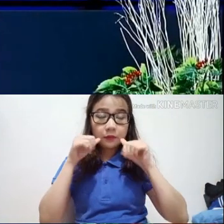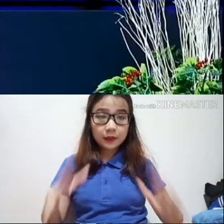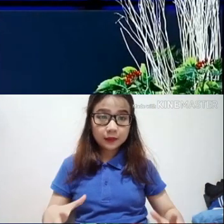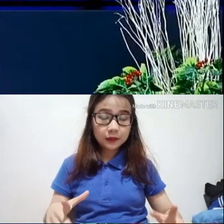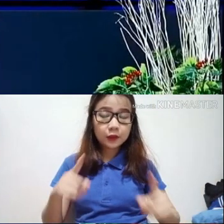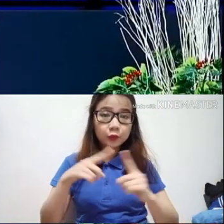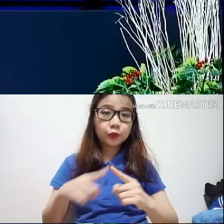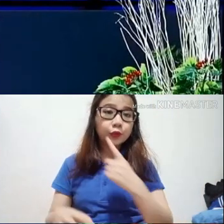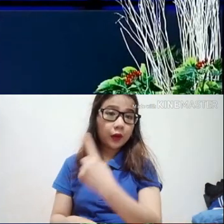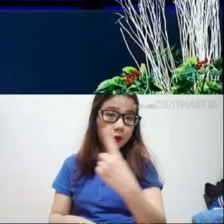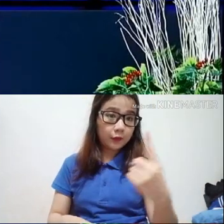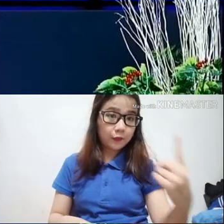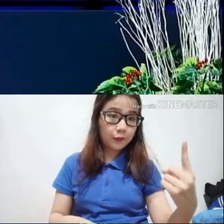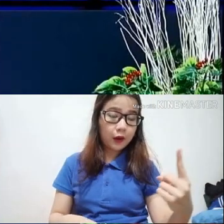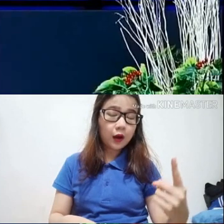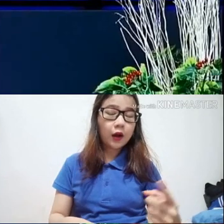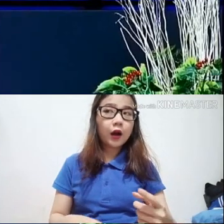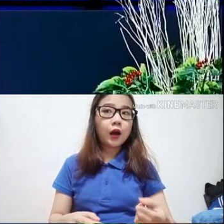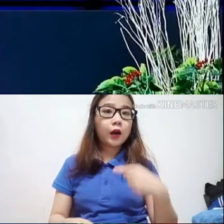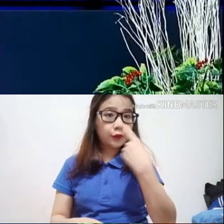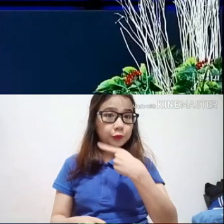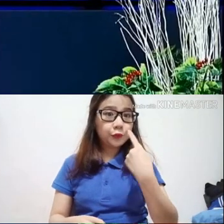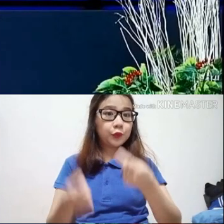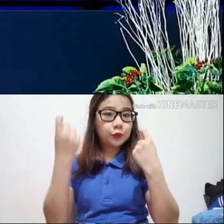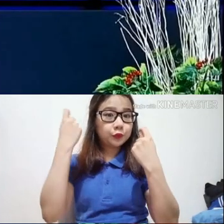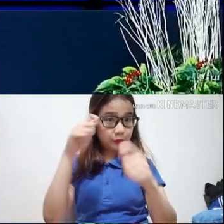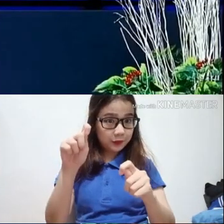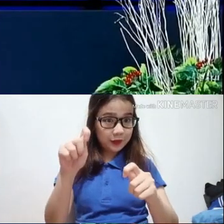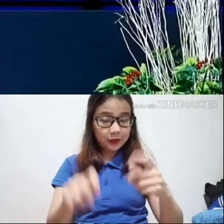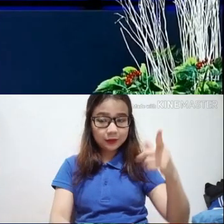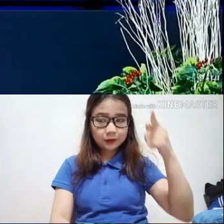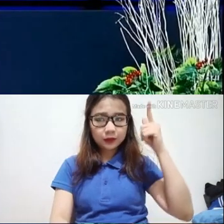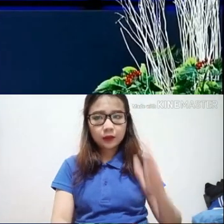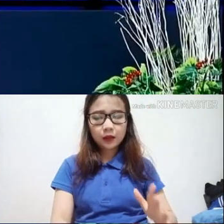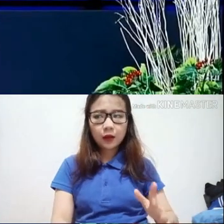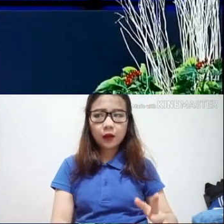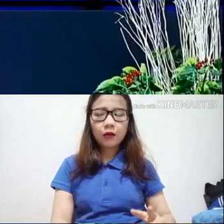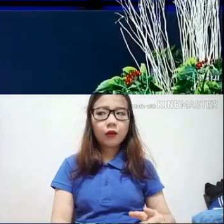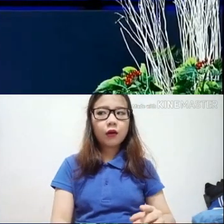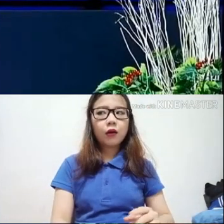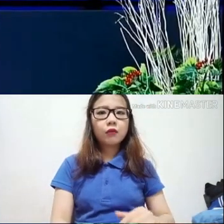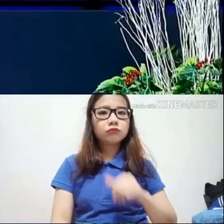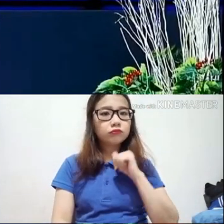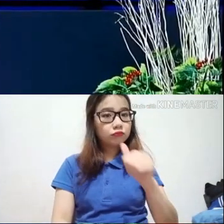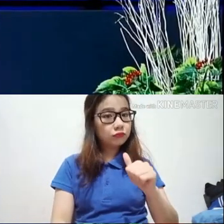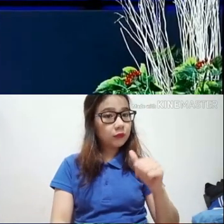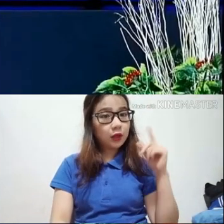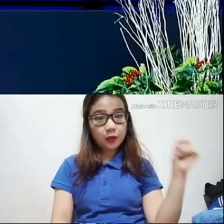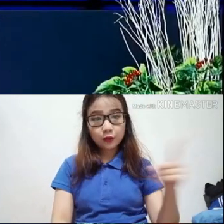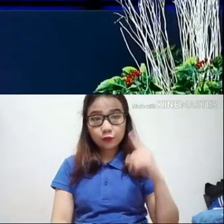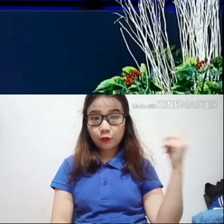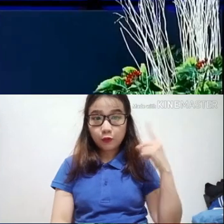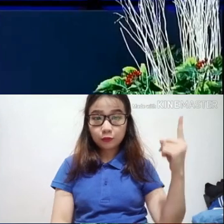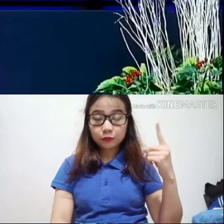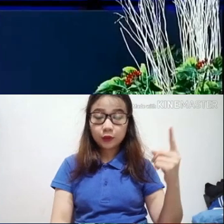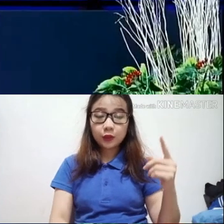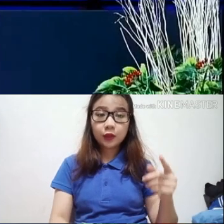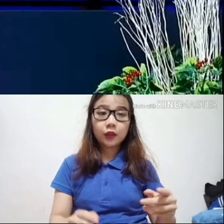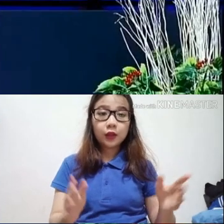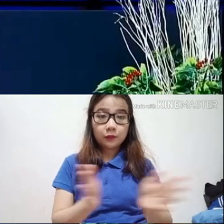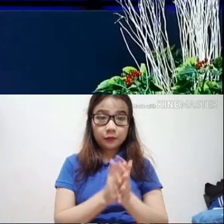but even through your finances. Let us all acknowledge that it is God who is our supply. At this time,